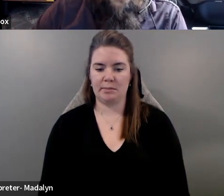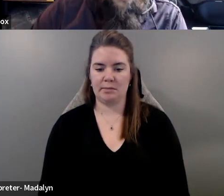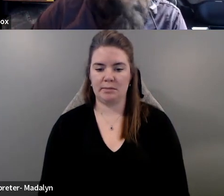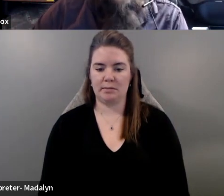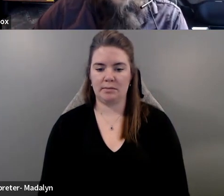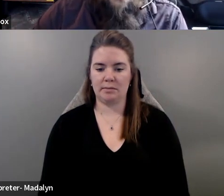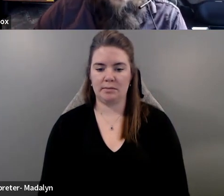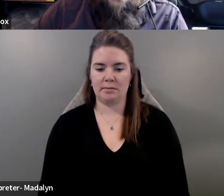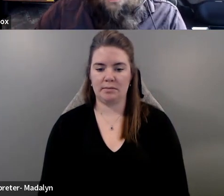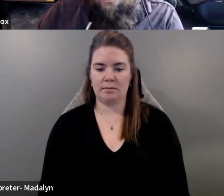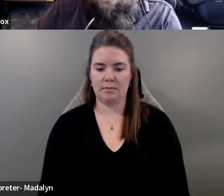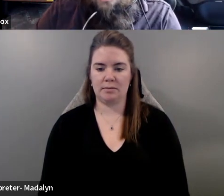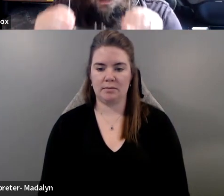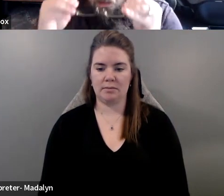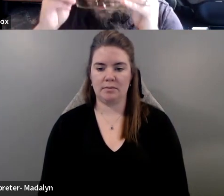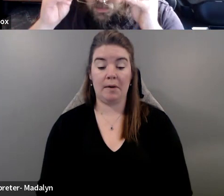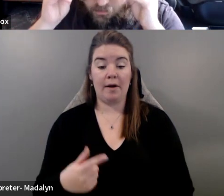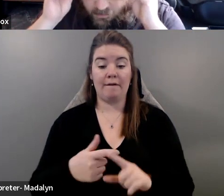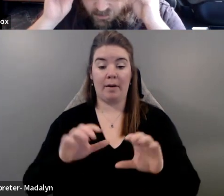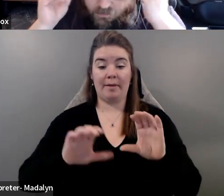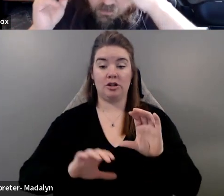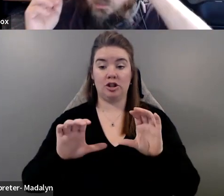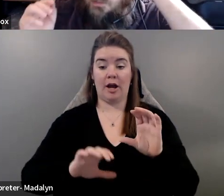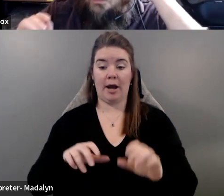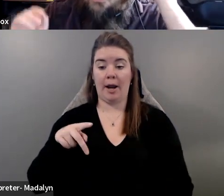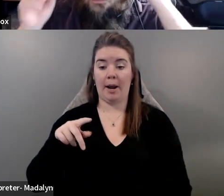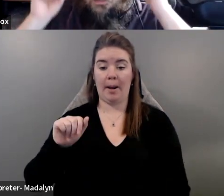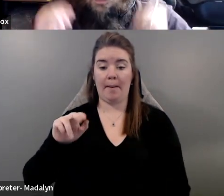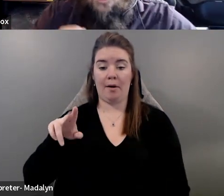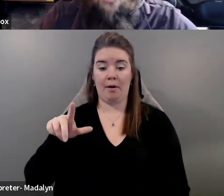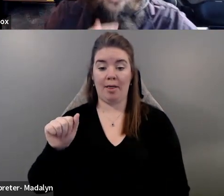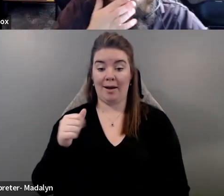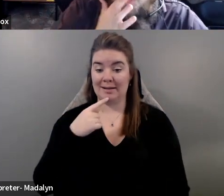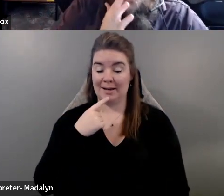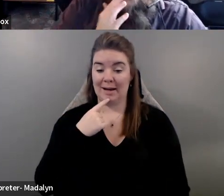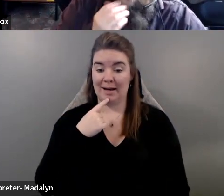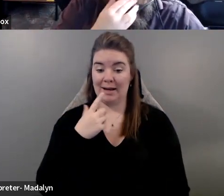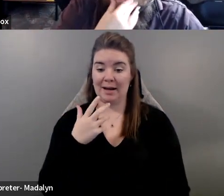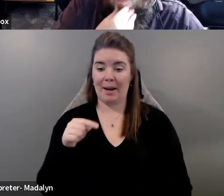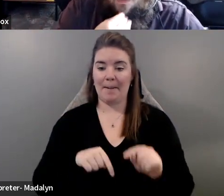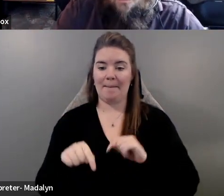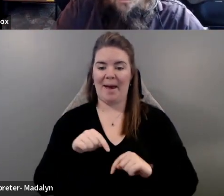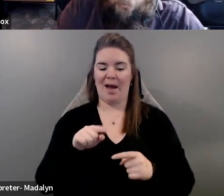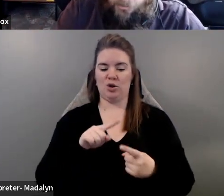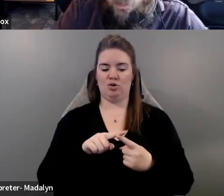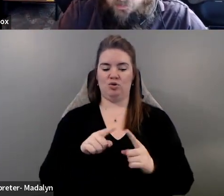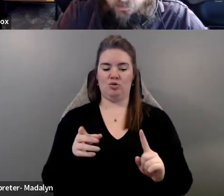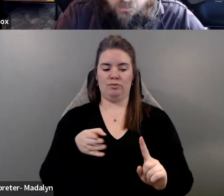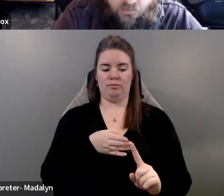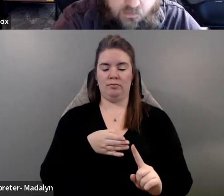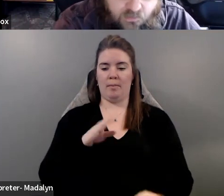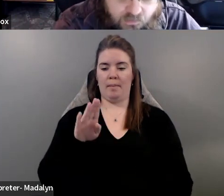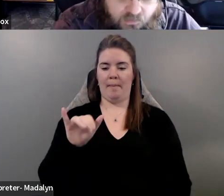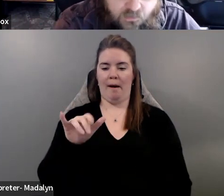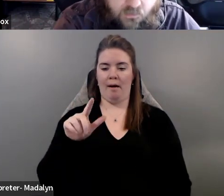And I'll just say that from the chat, Paula McElwee said, it goes back to your bylaws too, but that range